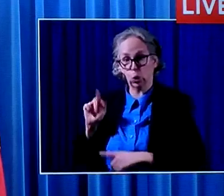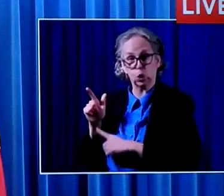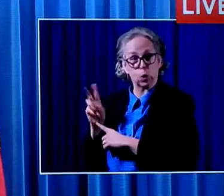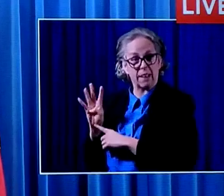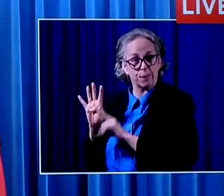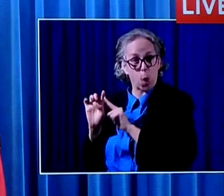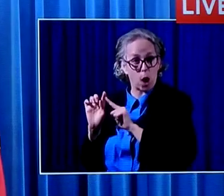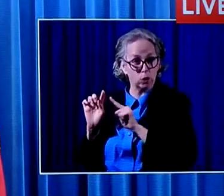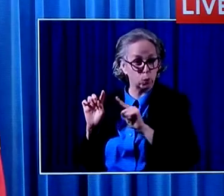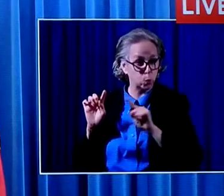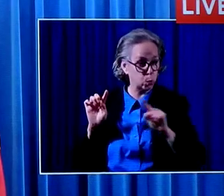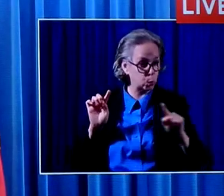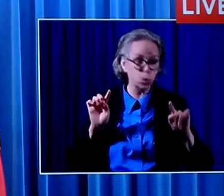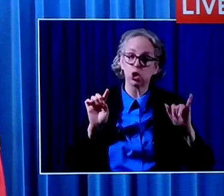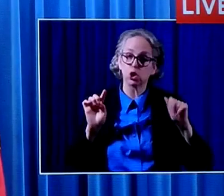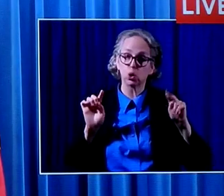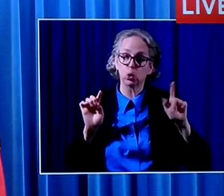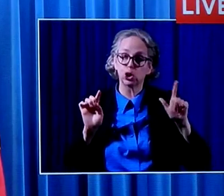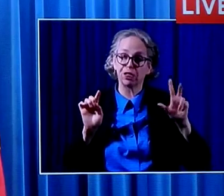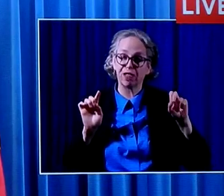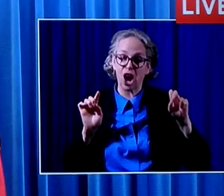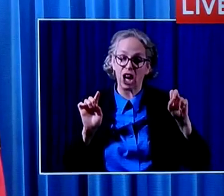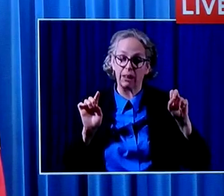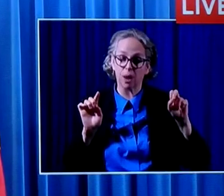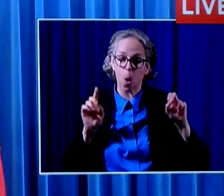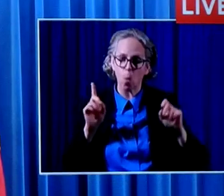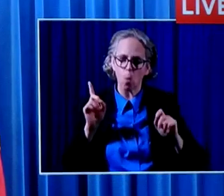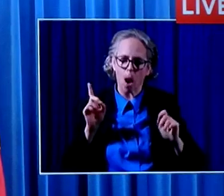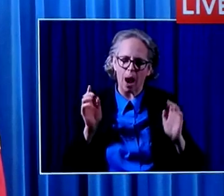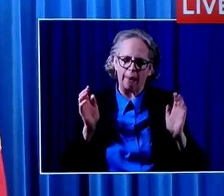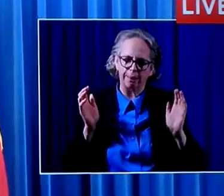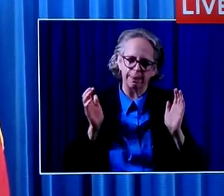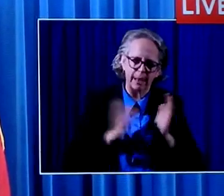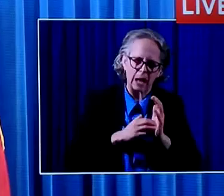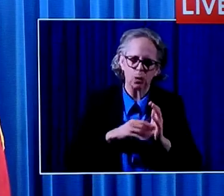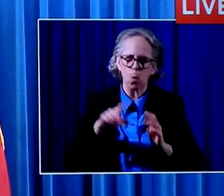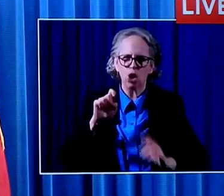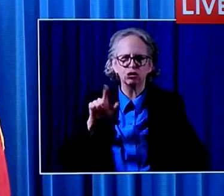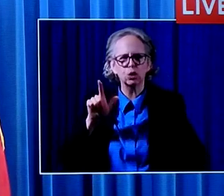had 1,124 cases reported, the largest number